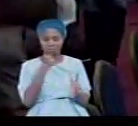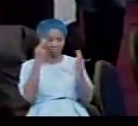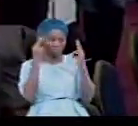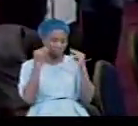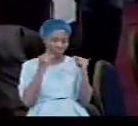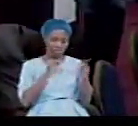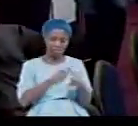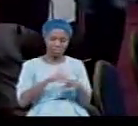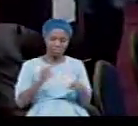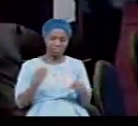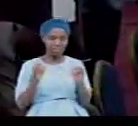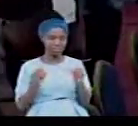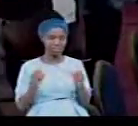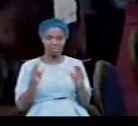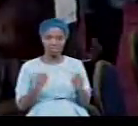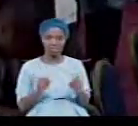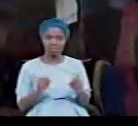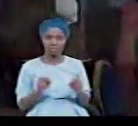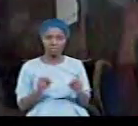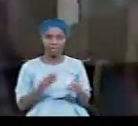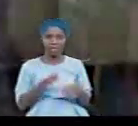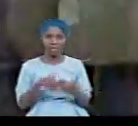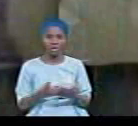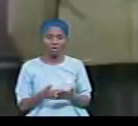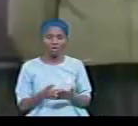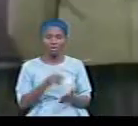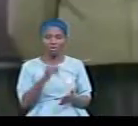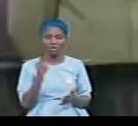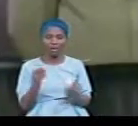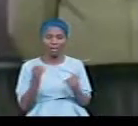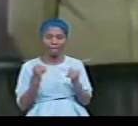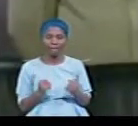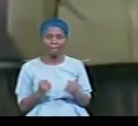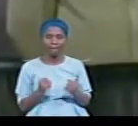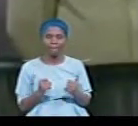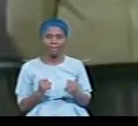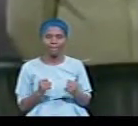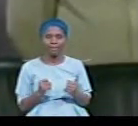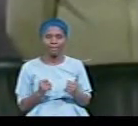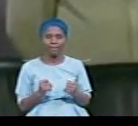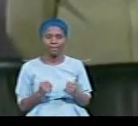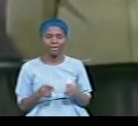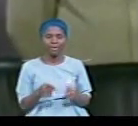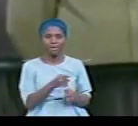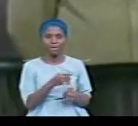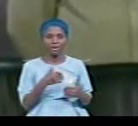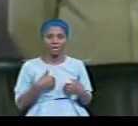Paul needed the power. He had the battles to face.